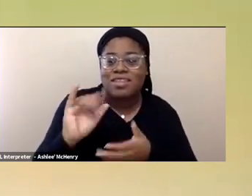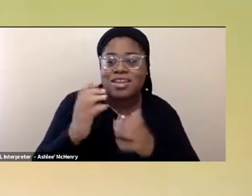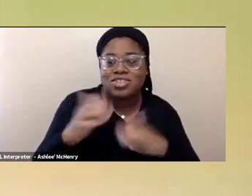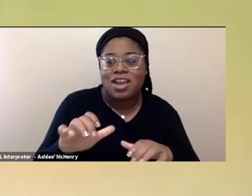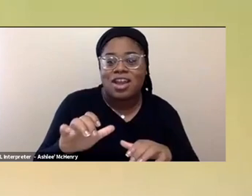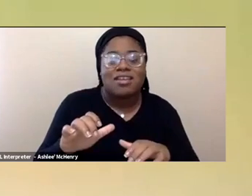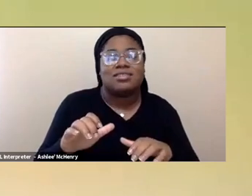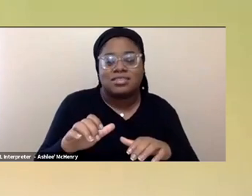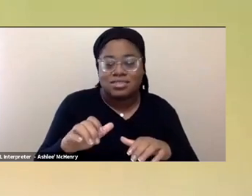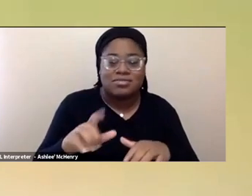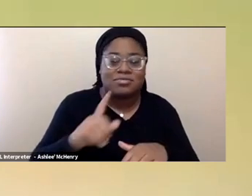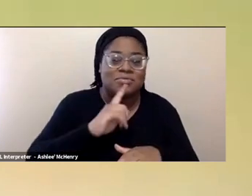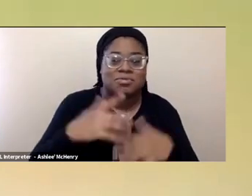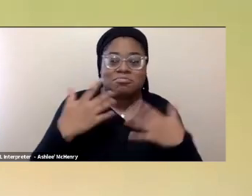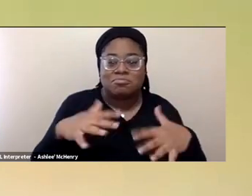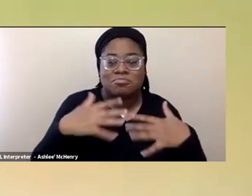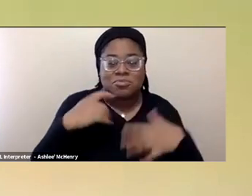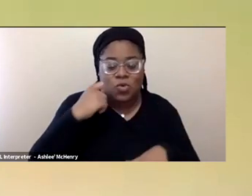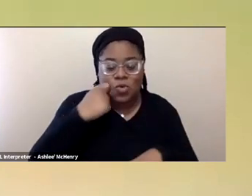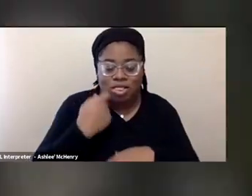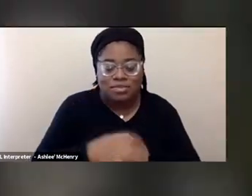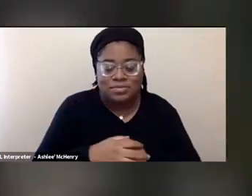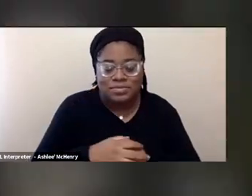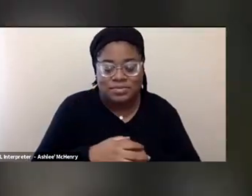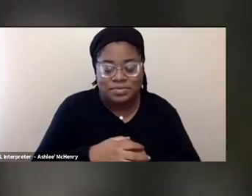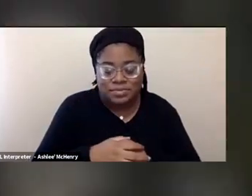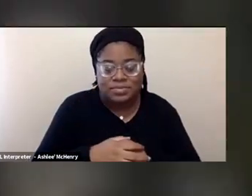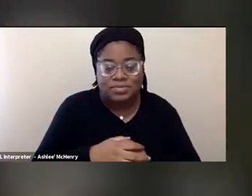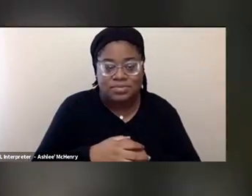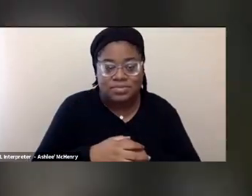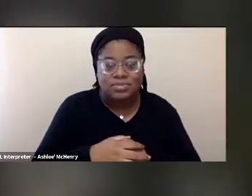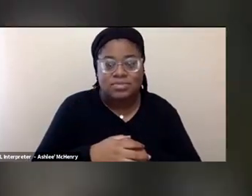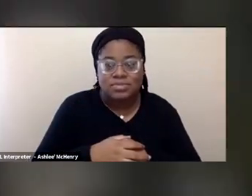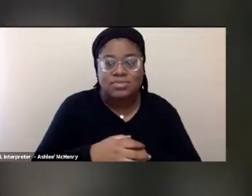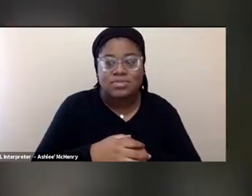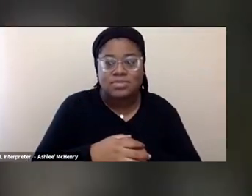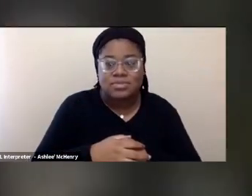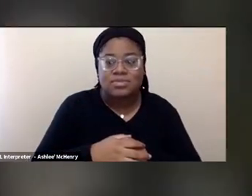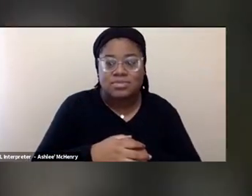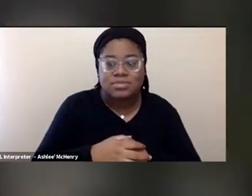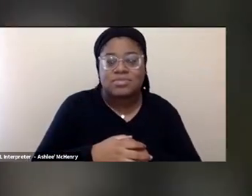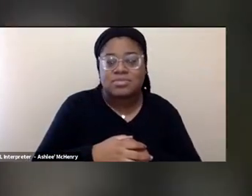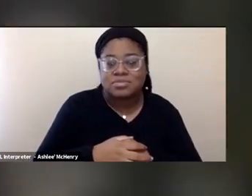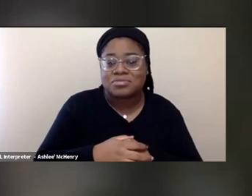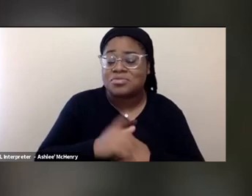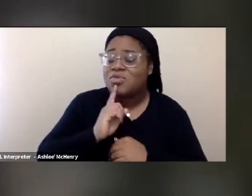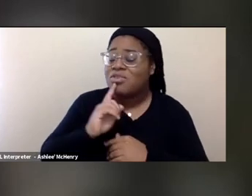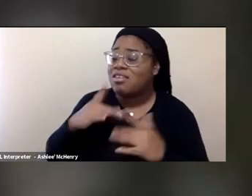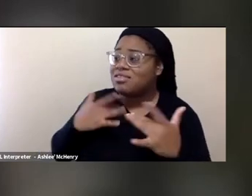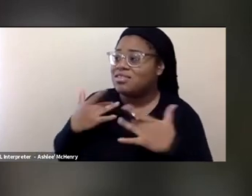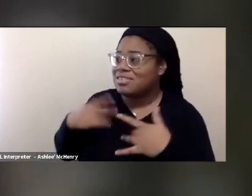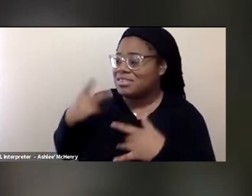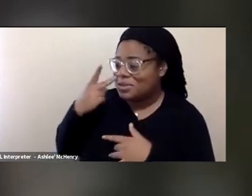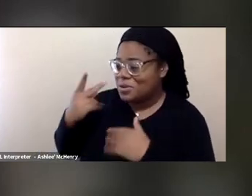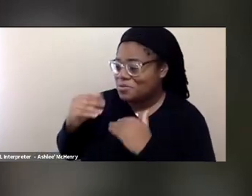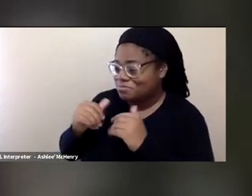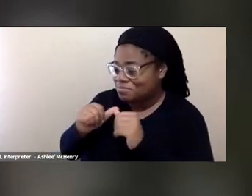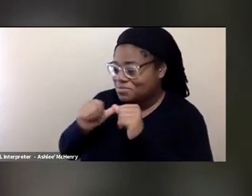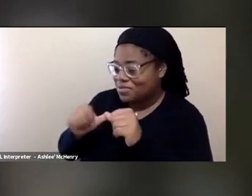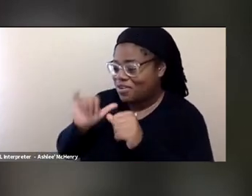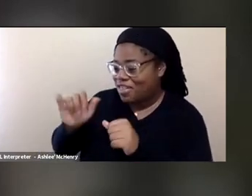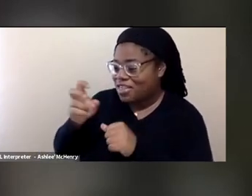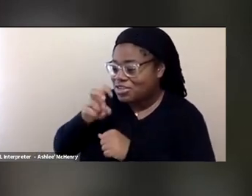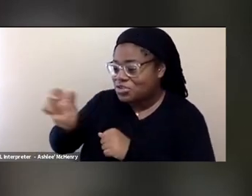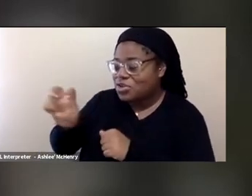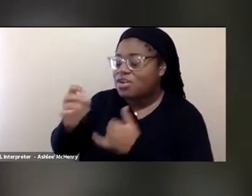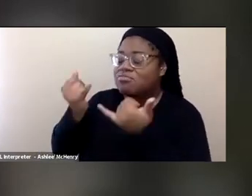is so cool. And we're so excited to see you continue, you know, on that journey. So Sydney, I'm going to